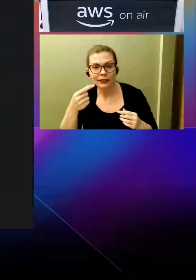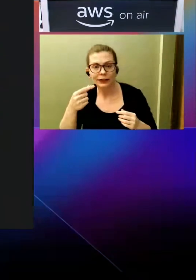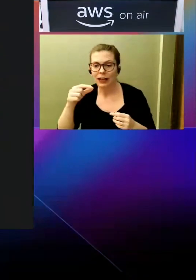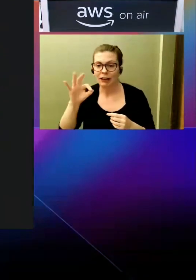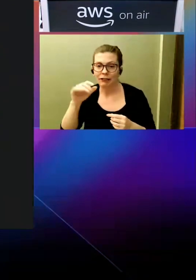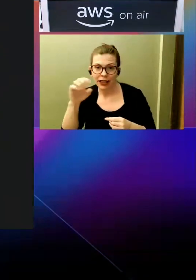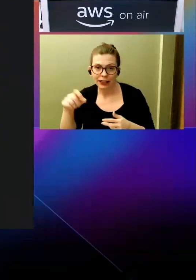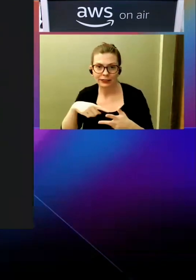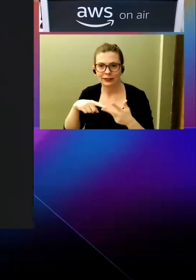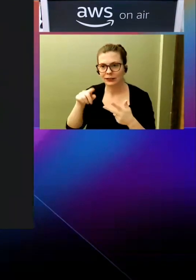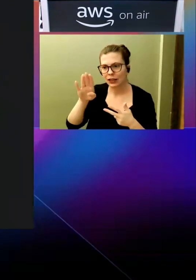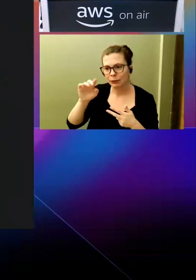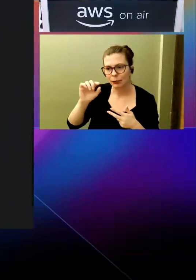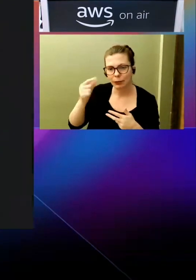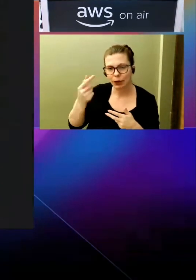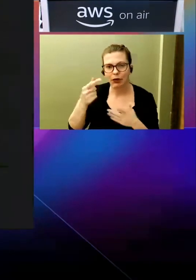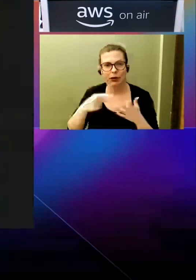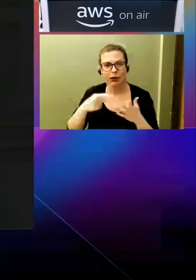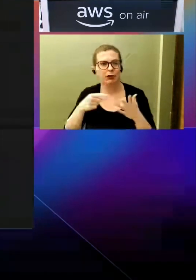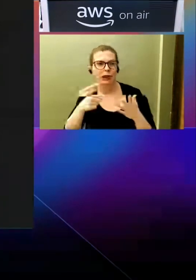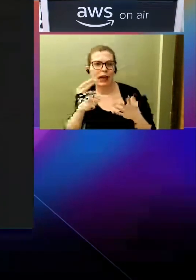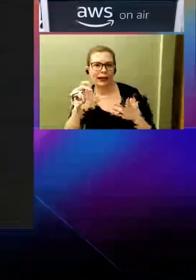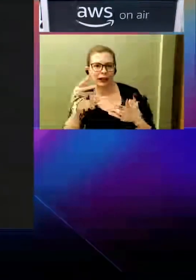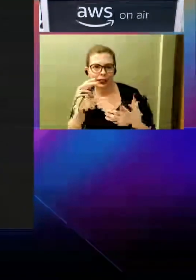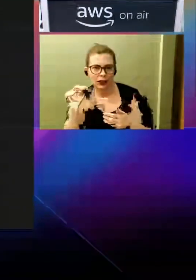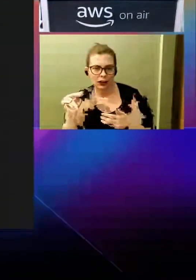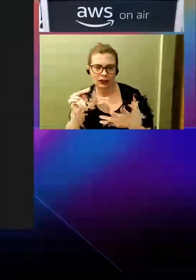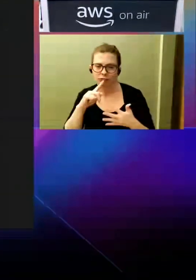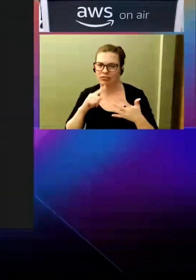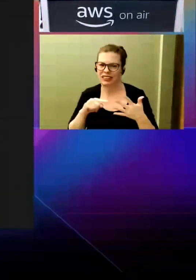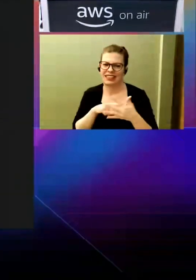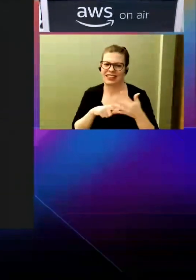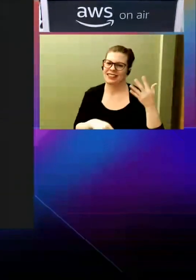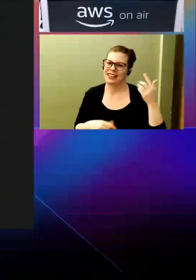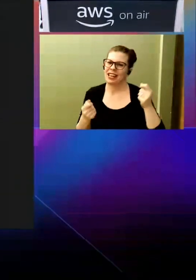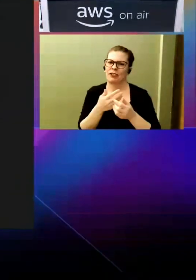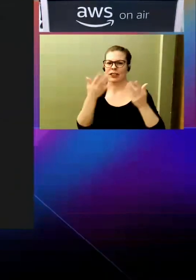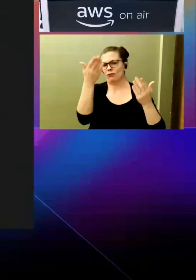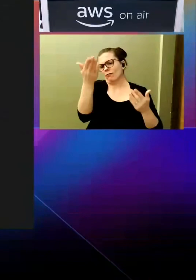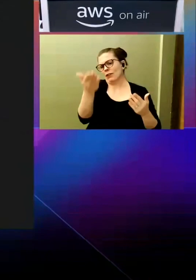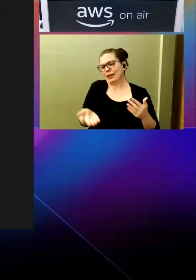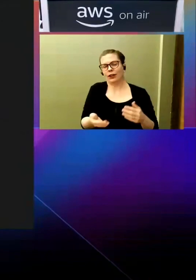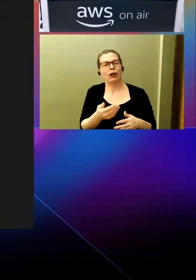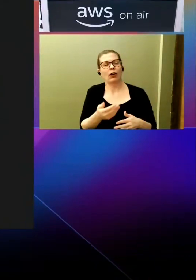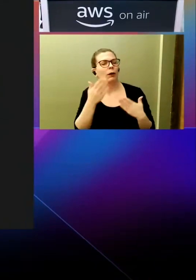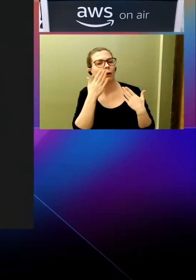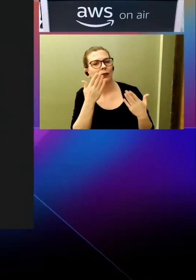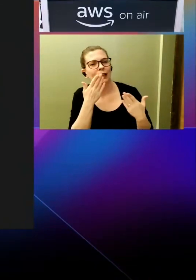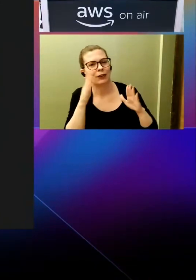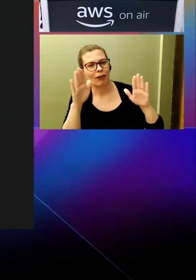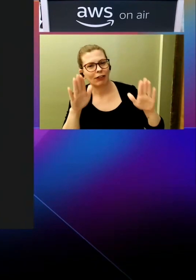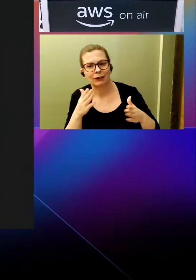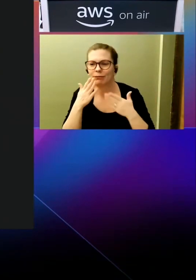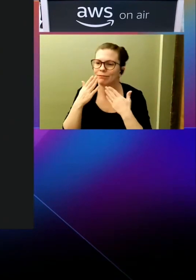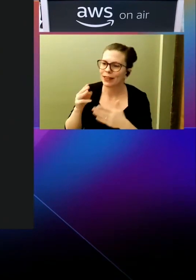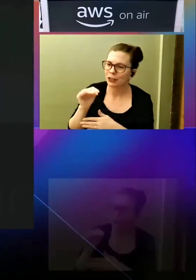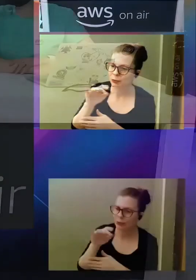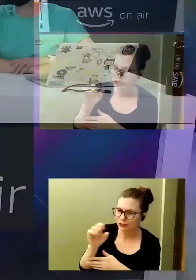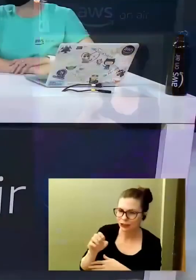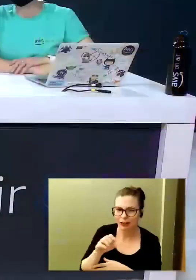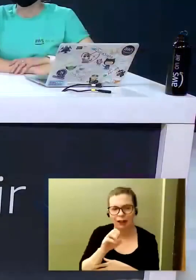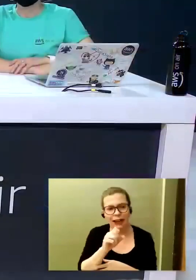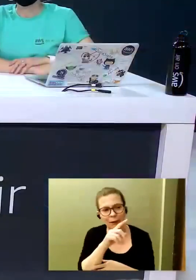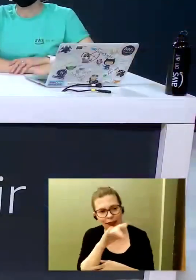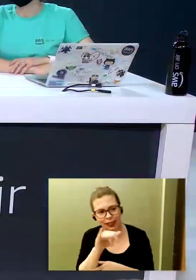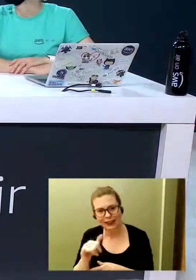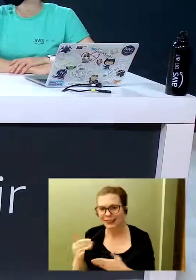can connect to the hackathon. Awesome. Really, everything is right here. Thank you. So Thank you, Michelle, Emily. Thank you. So that was